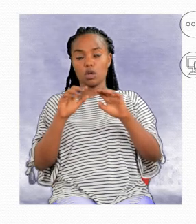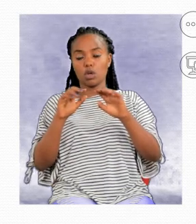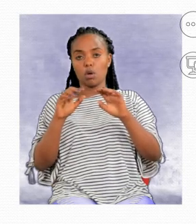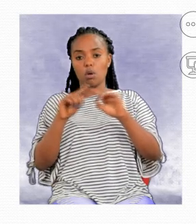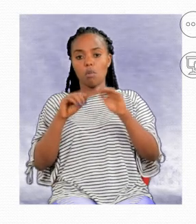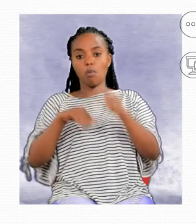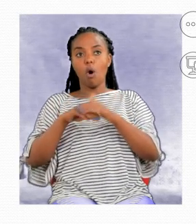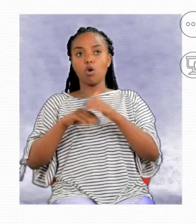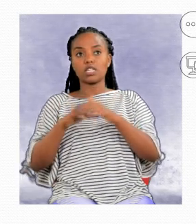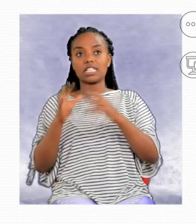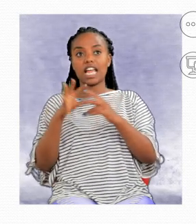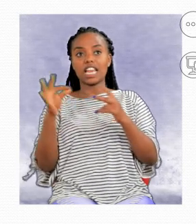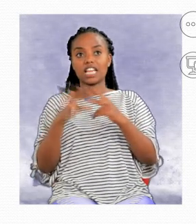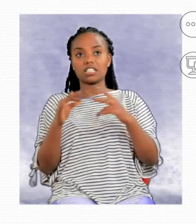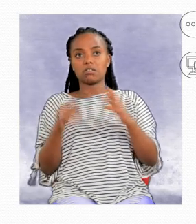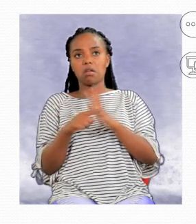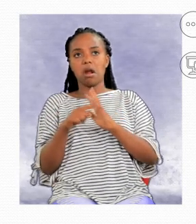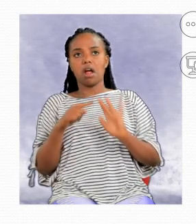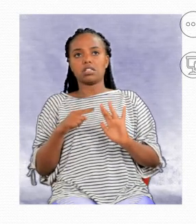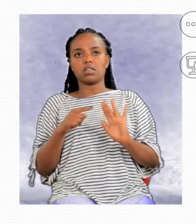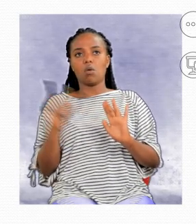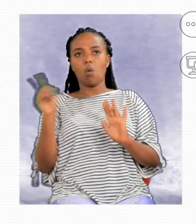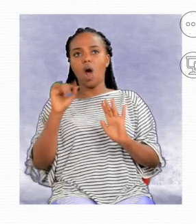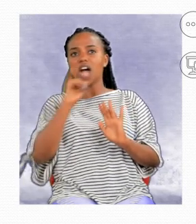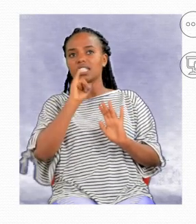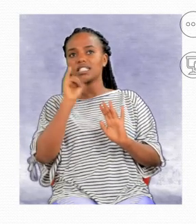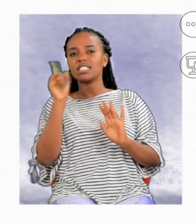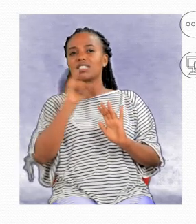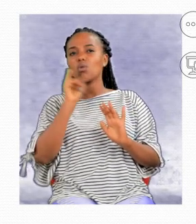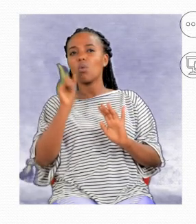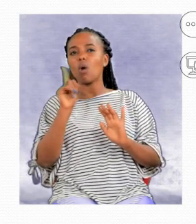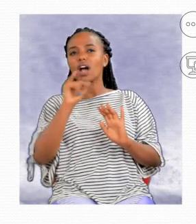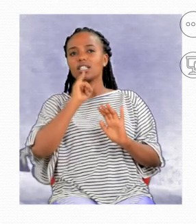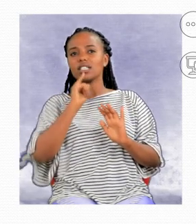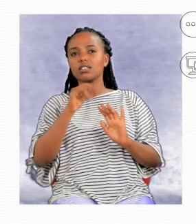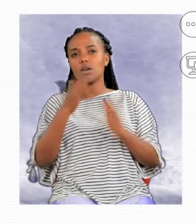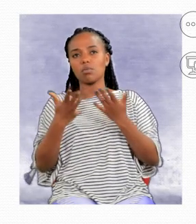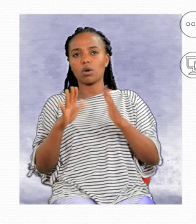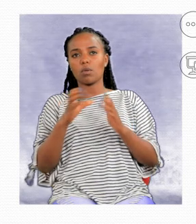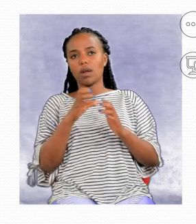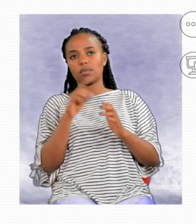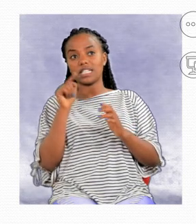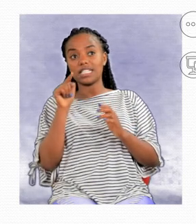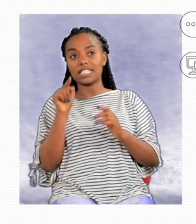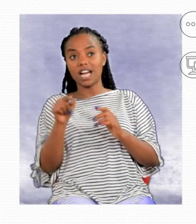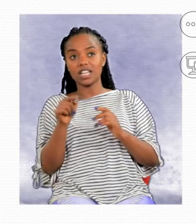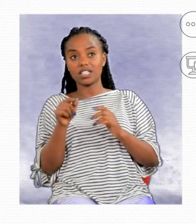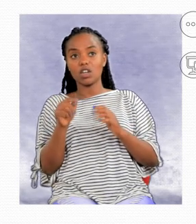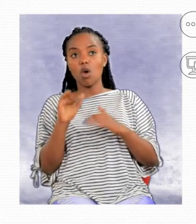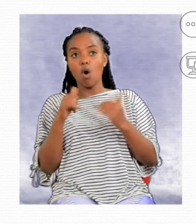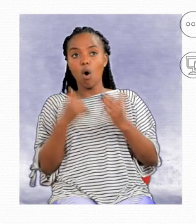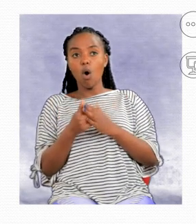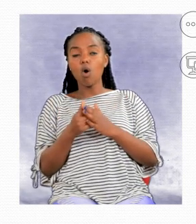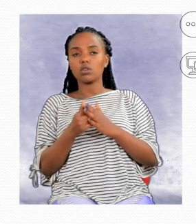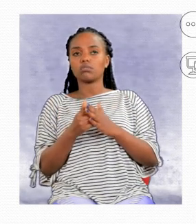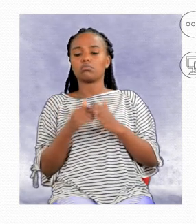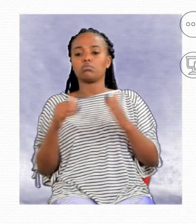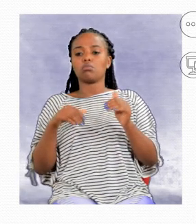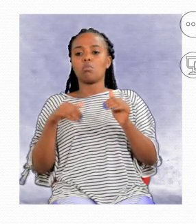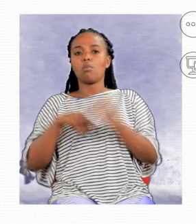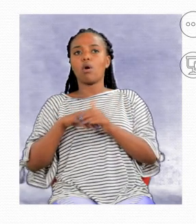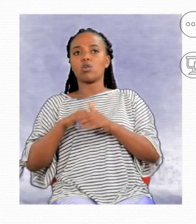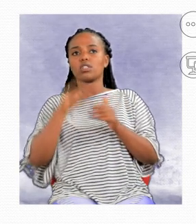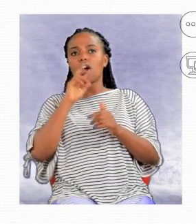random, then what is the probability that all balls selected are black? All balls selected are black